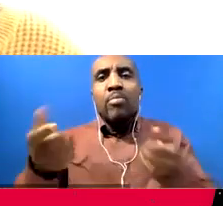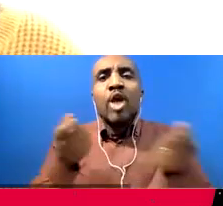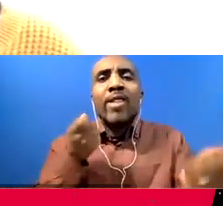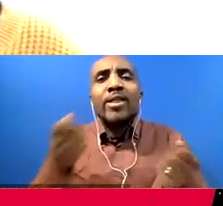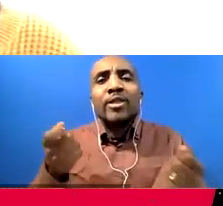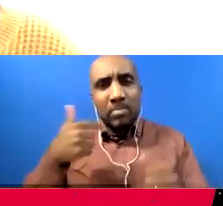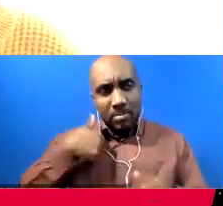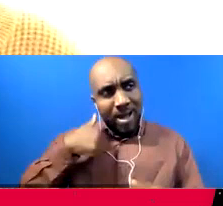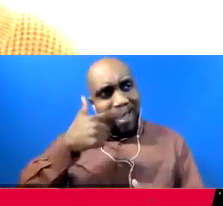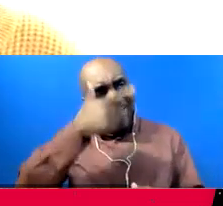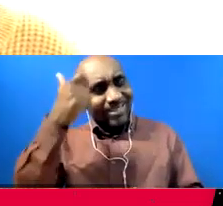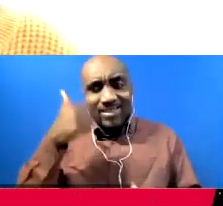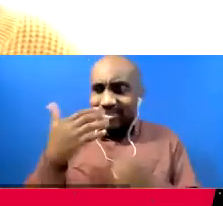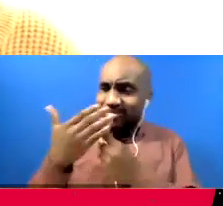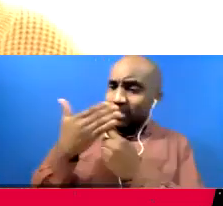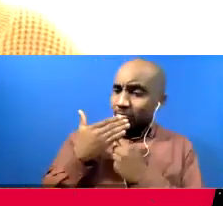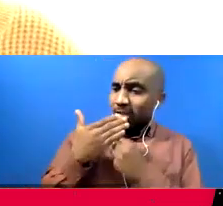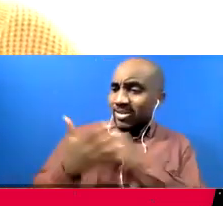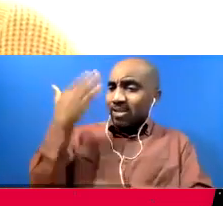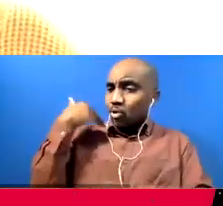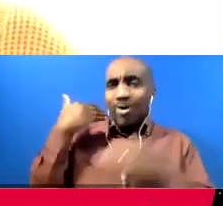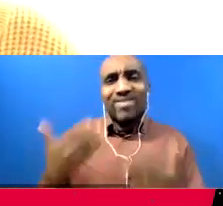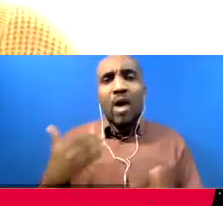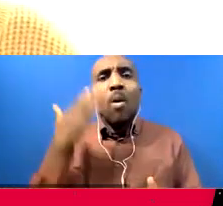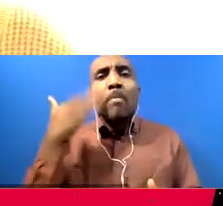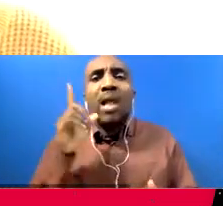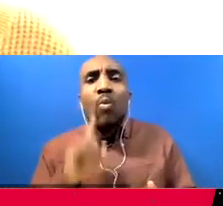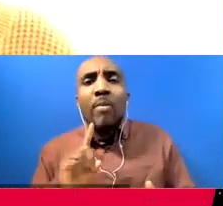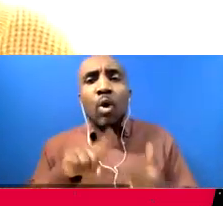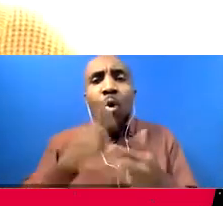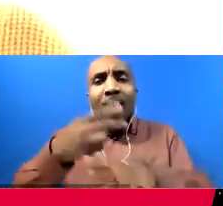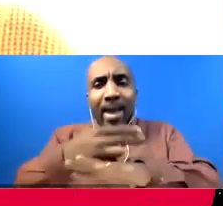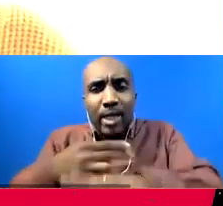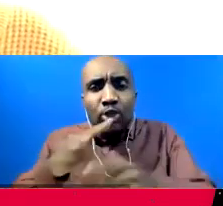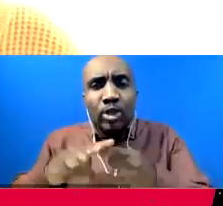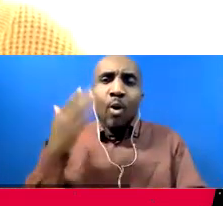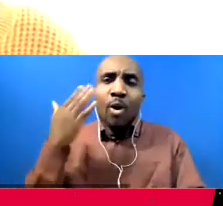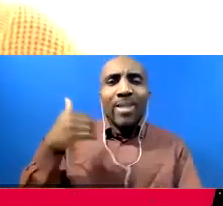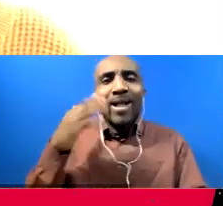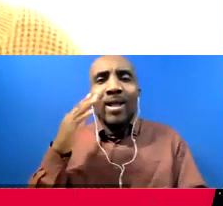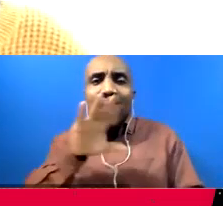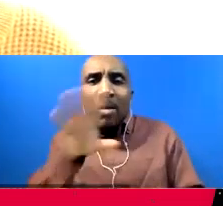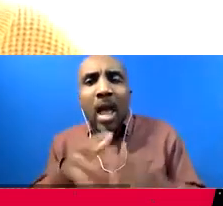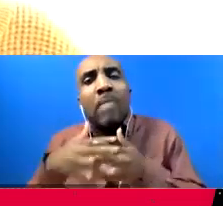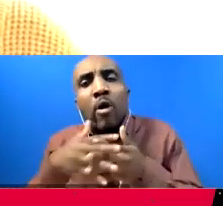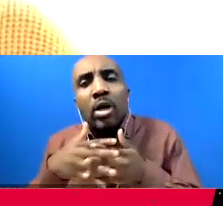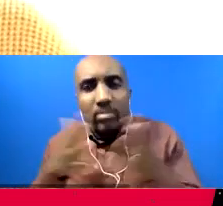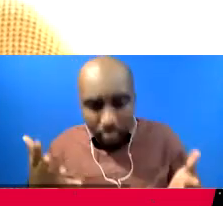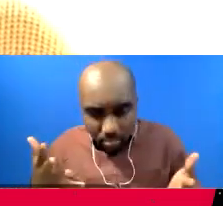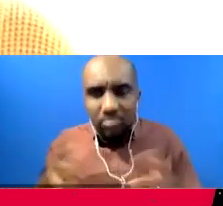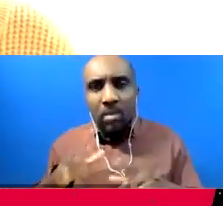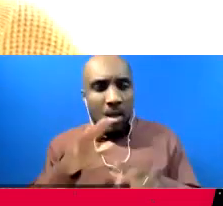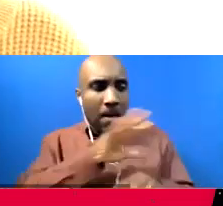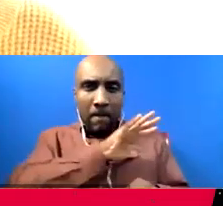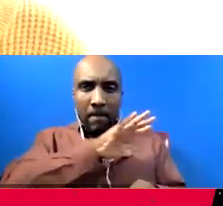and discrimination, both historically and currently, as a Black woman or as a Haitian or as a Black American, differ to the oppression that